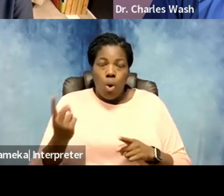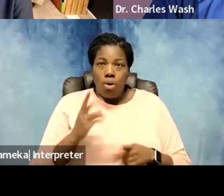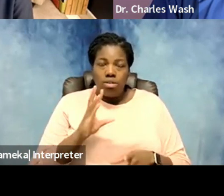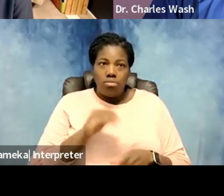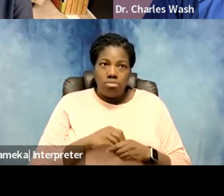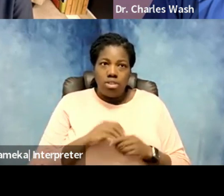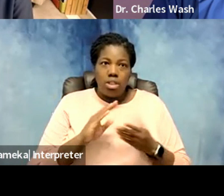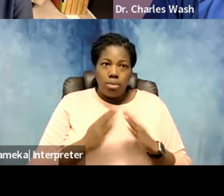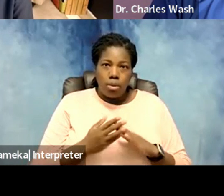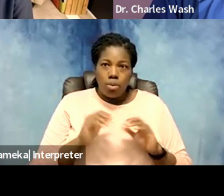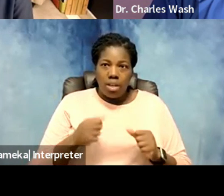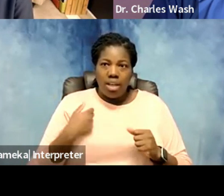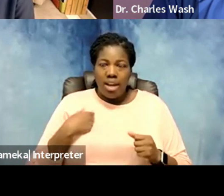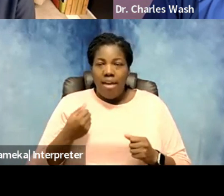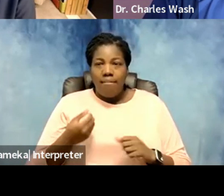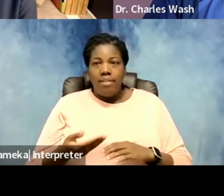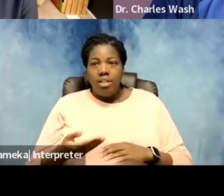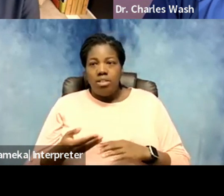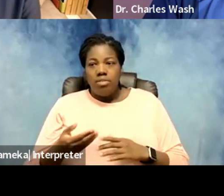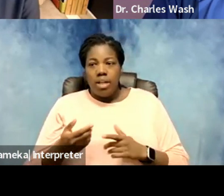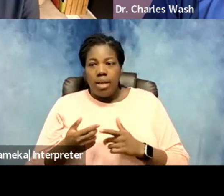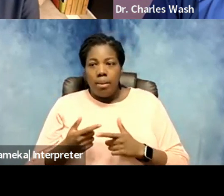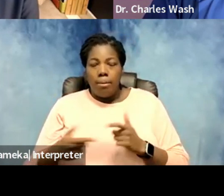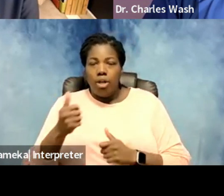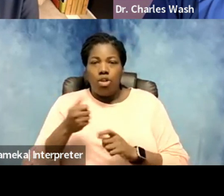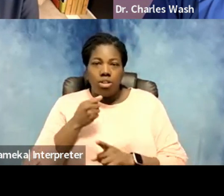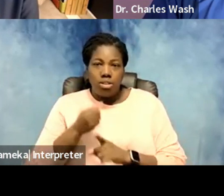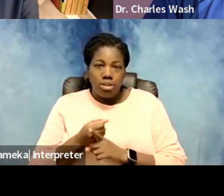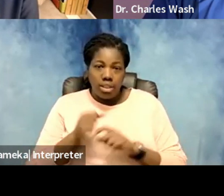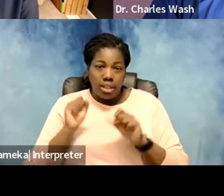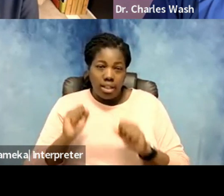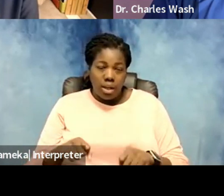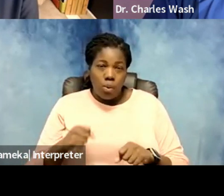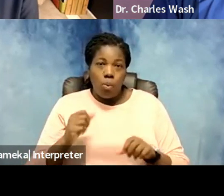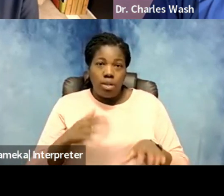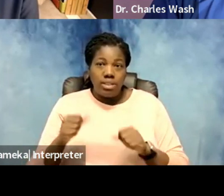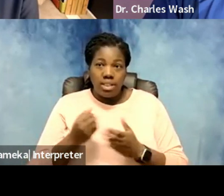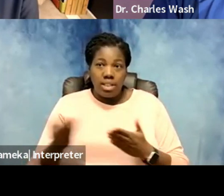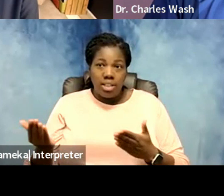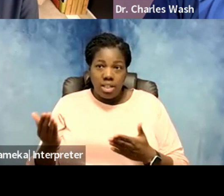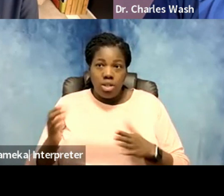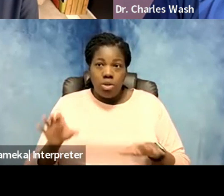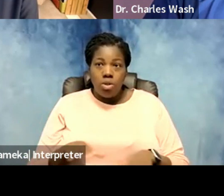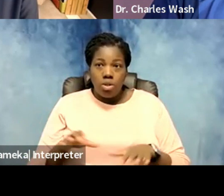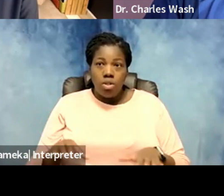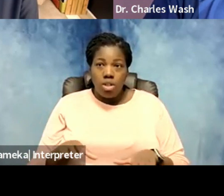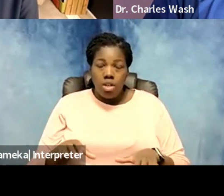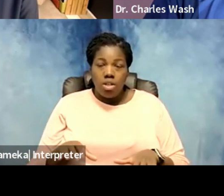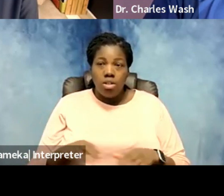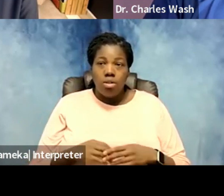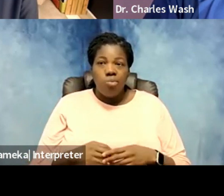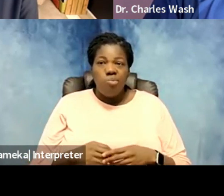we can always have that stronger community impact. And so can we take what Something we've done? Can we take try again. Can we take what we've